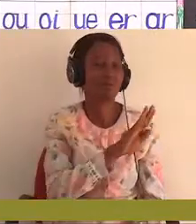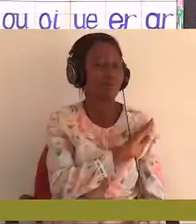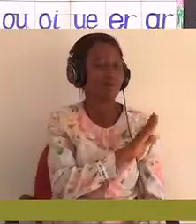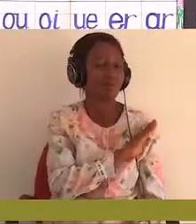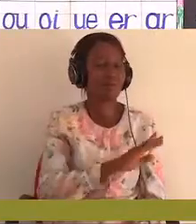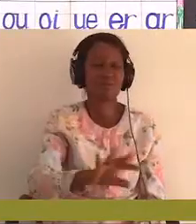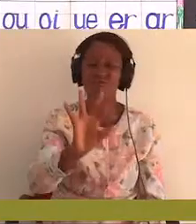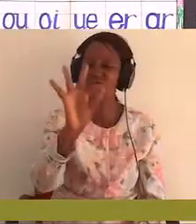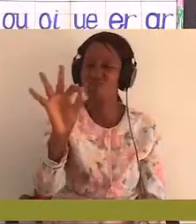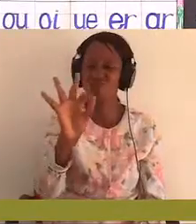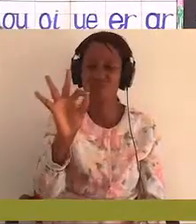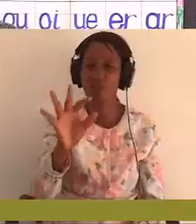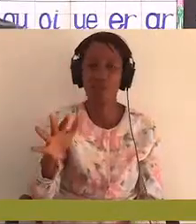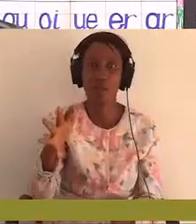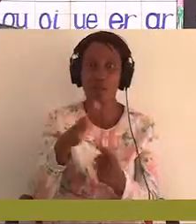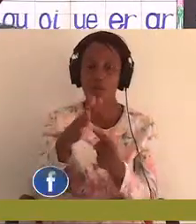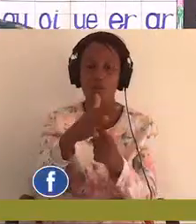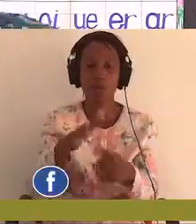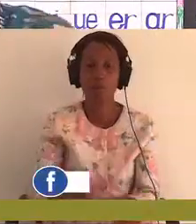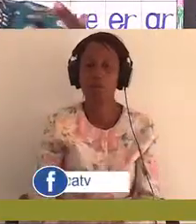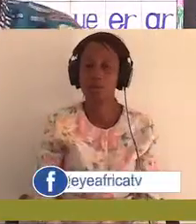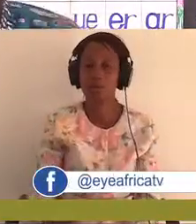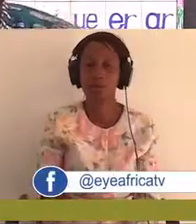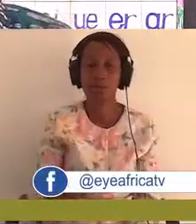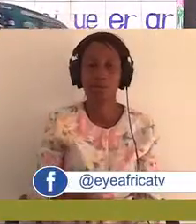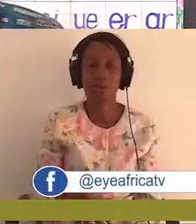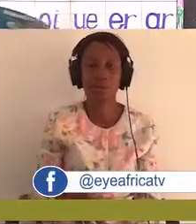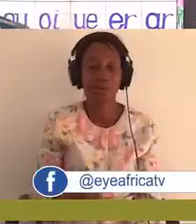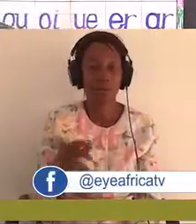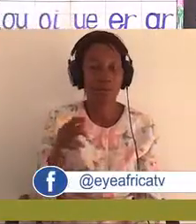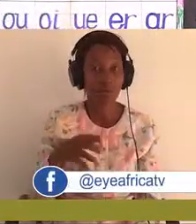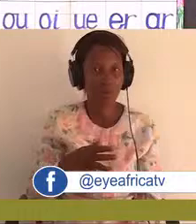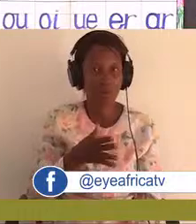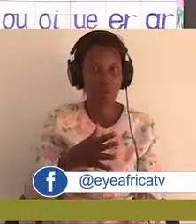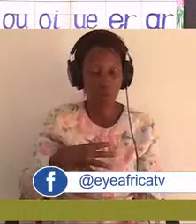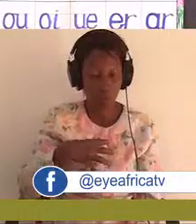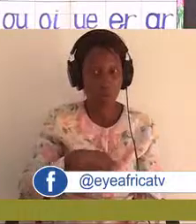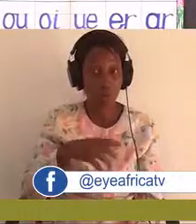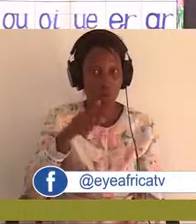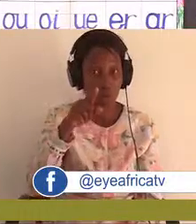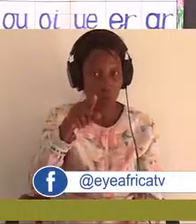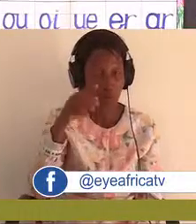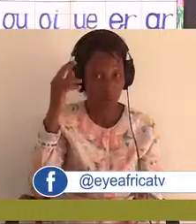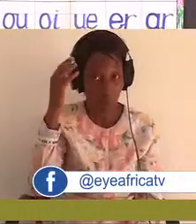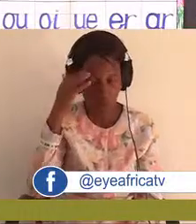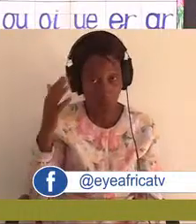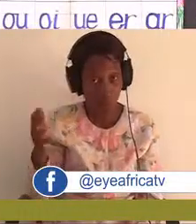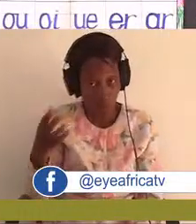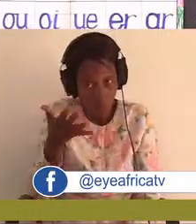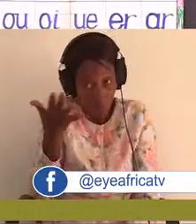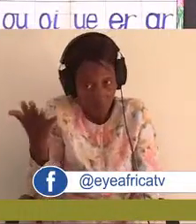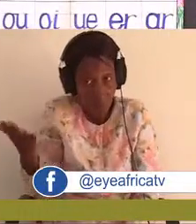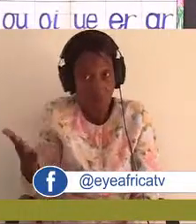important. I know you are very curious as to why this word very is